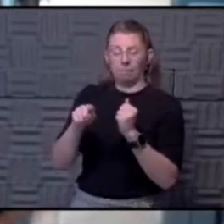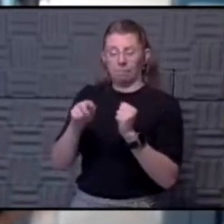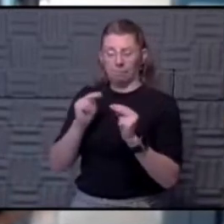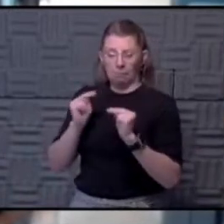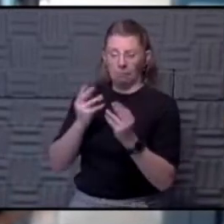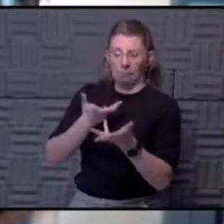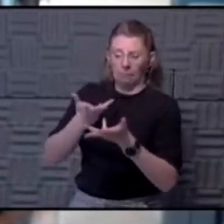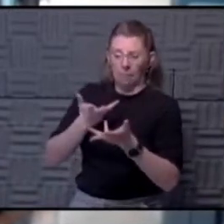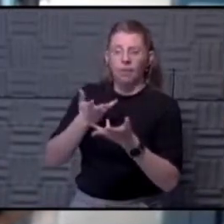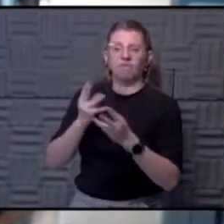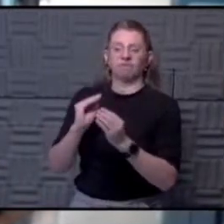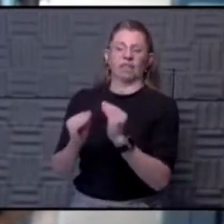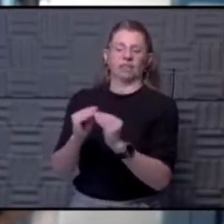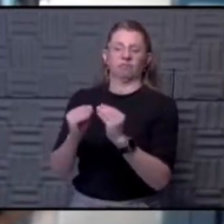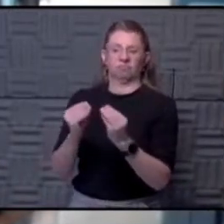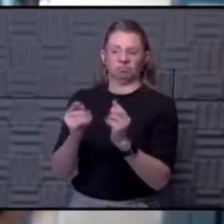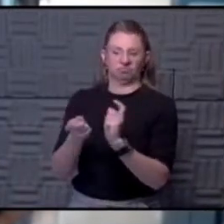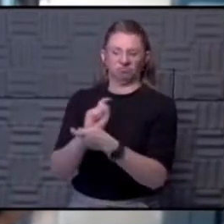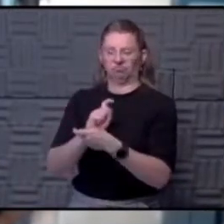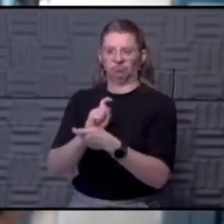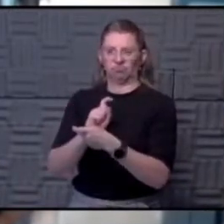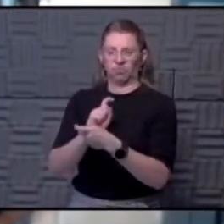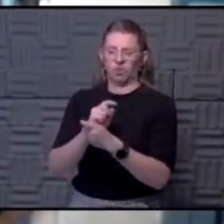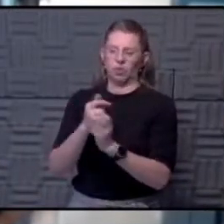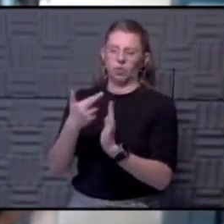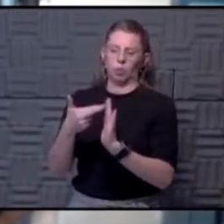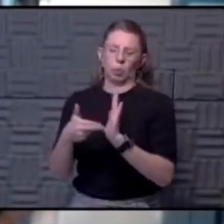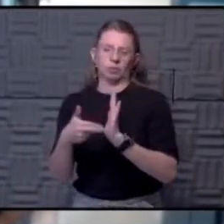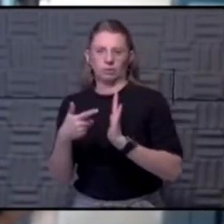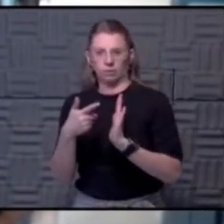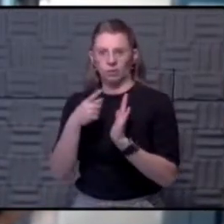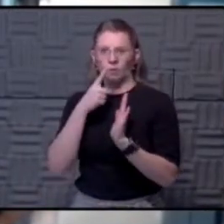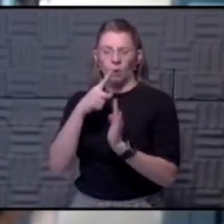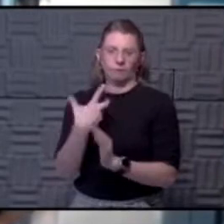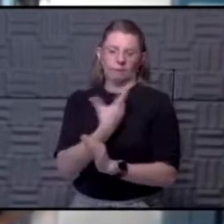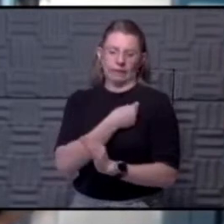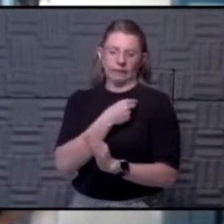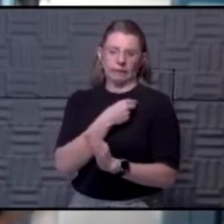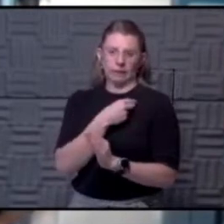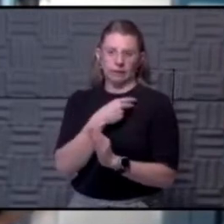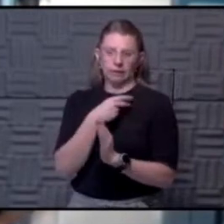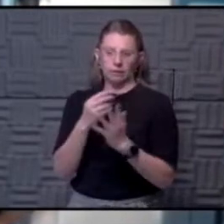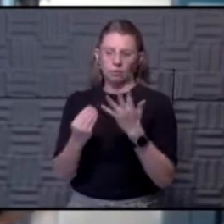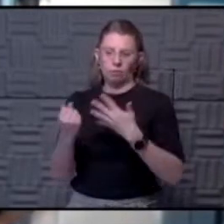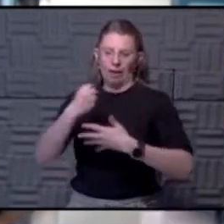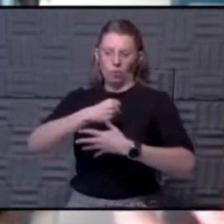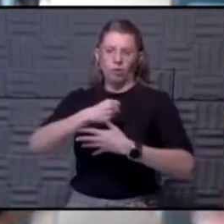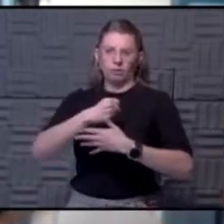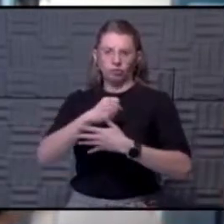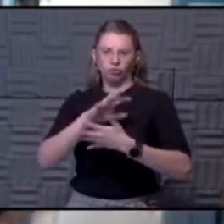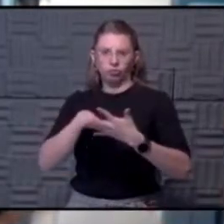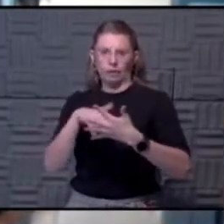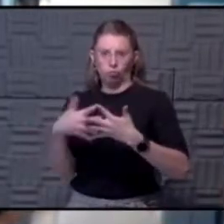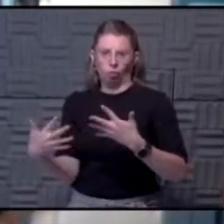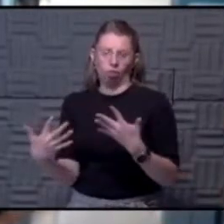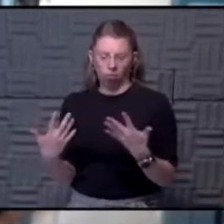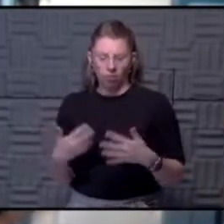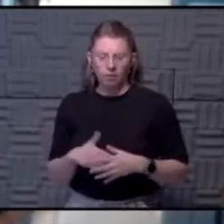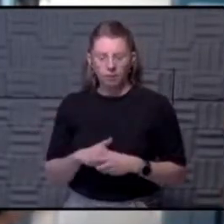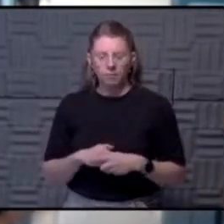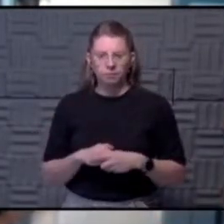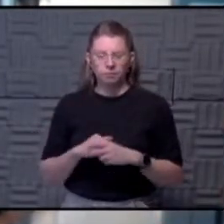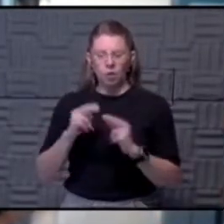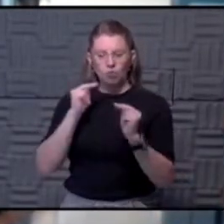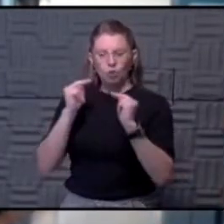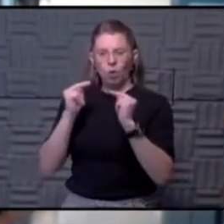they have fixed the protocol, if you will, for the vaccinating prioritization schedule, and you can